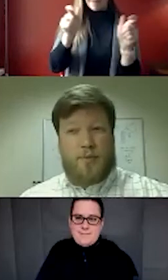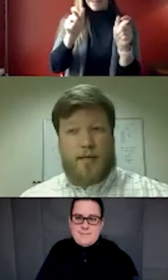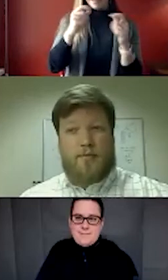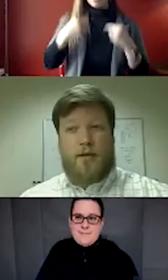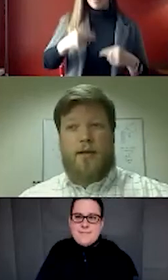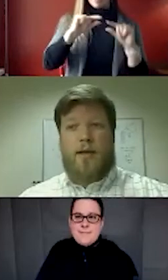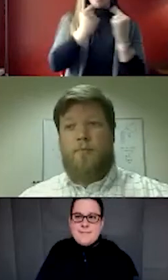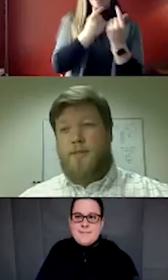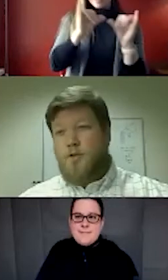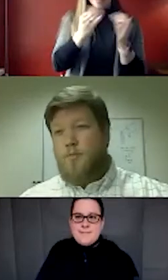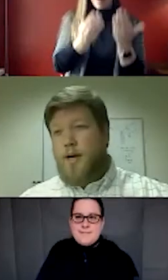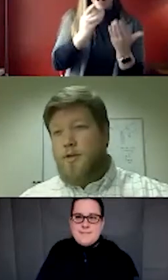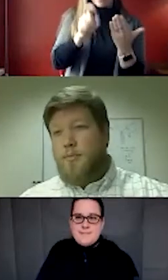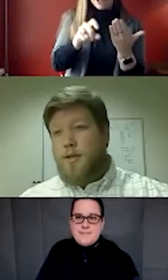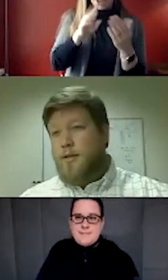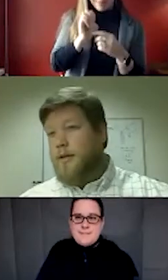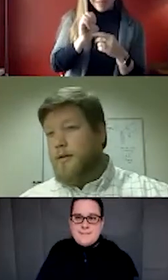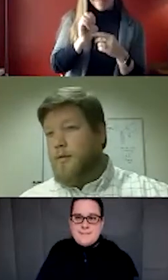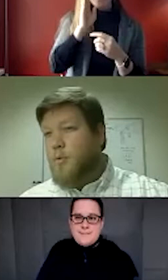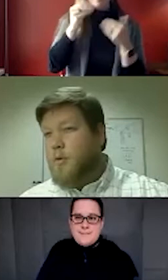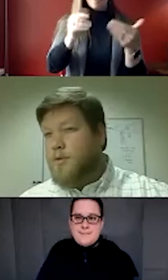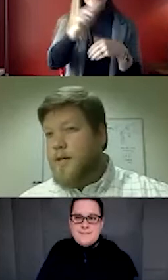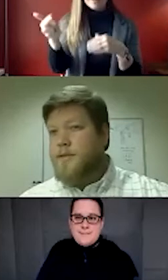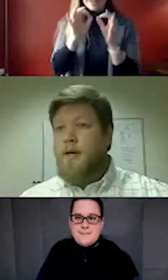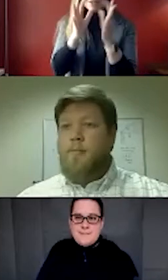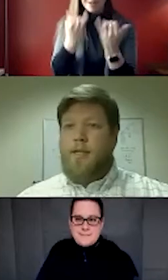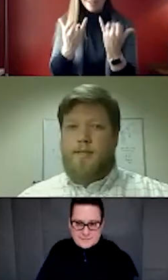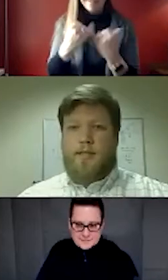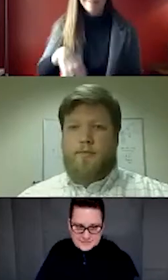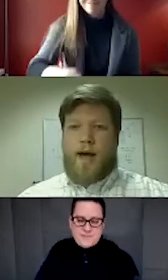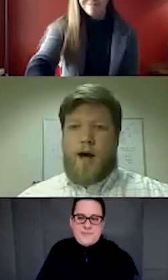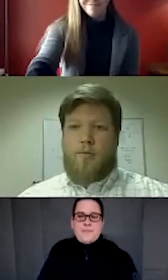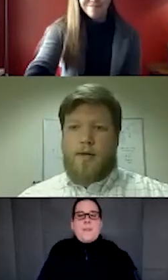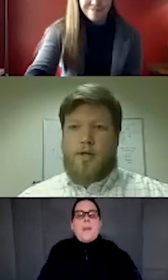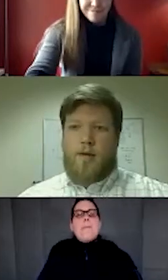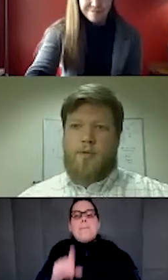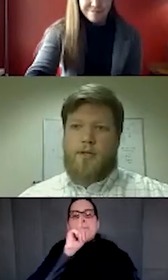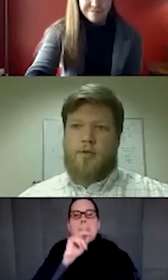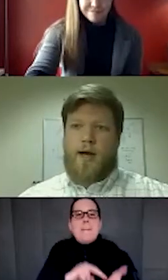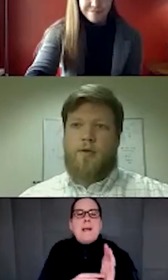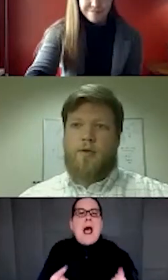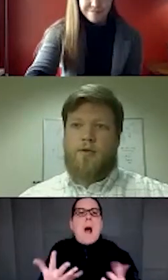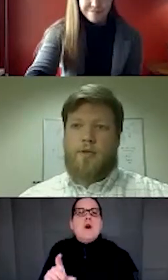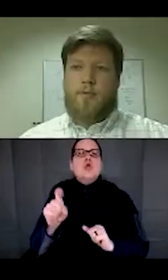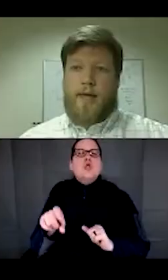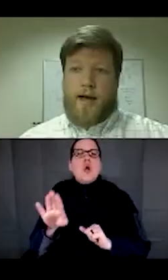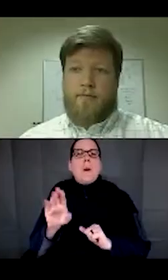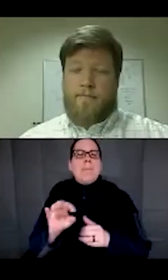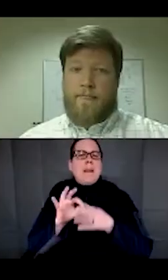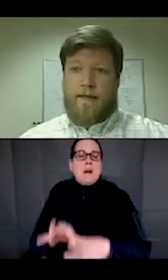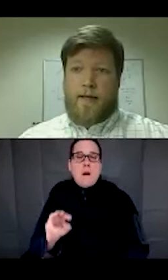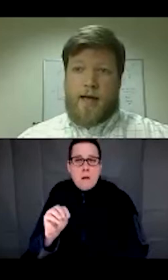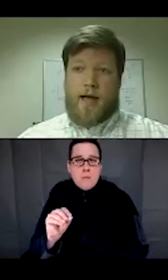should be. And when I say should be, I don't mean in like a moral sense, but in the sense of how much computational power do humans